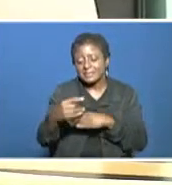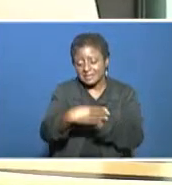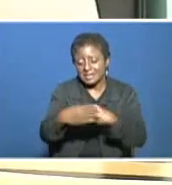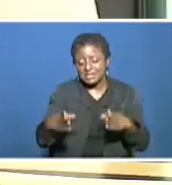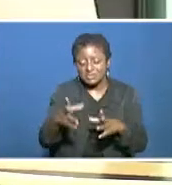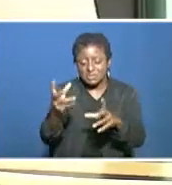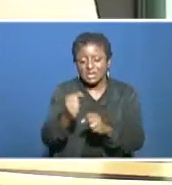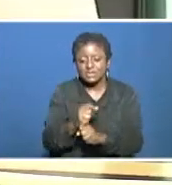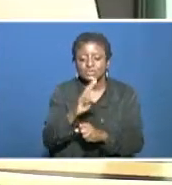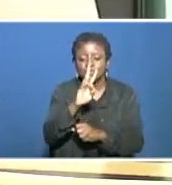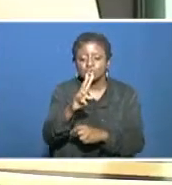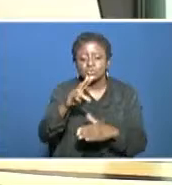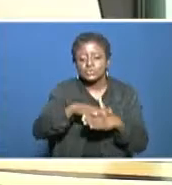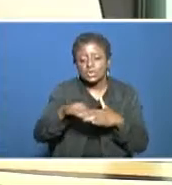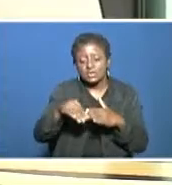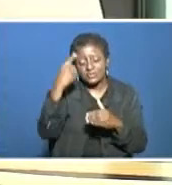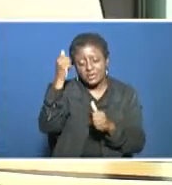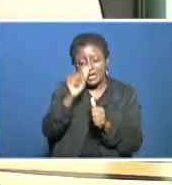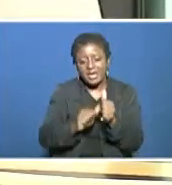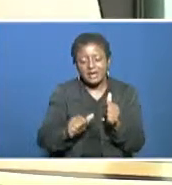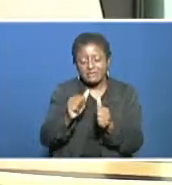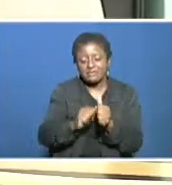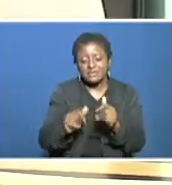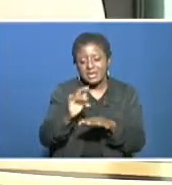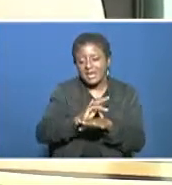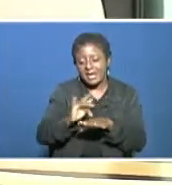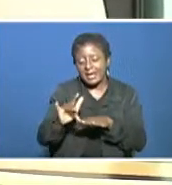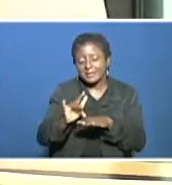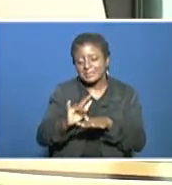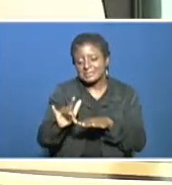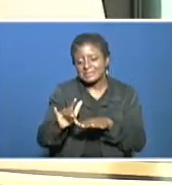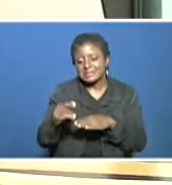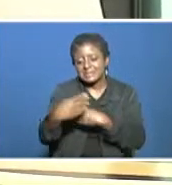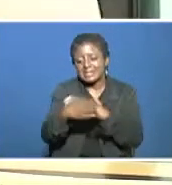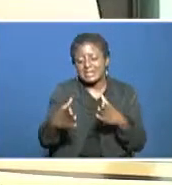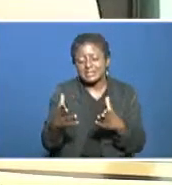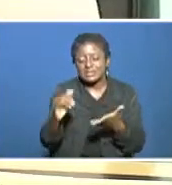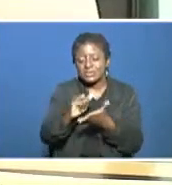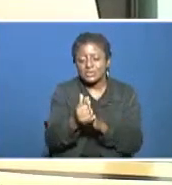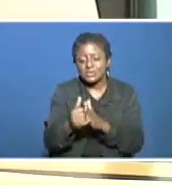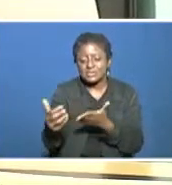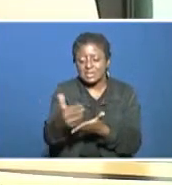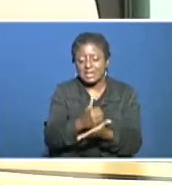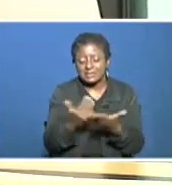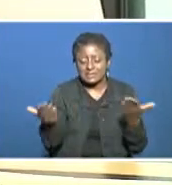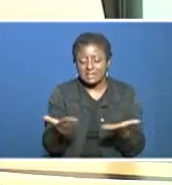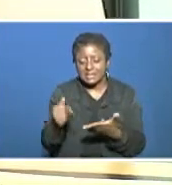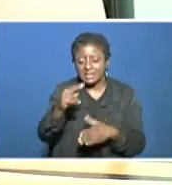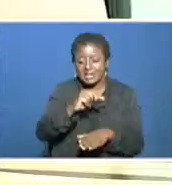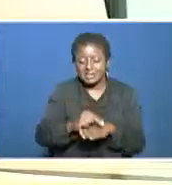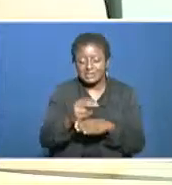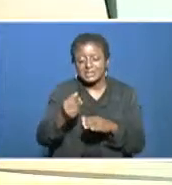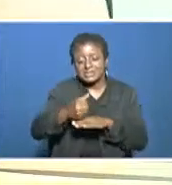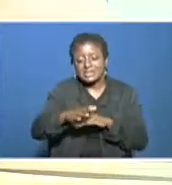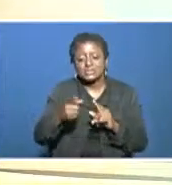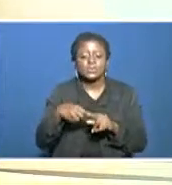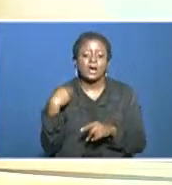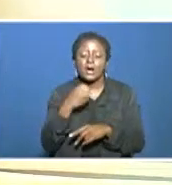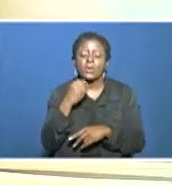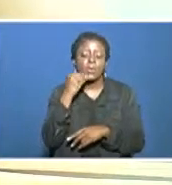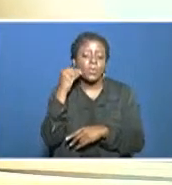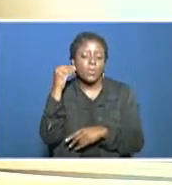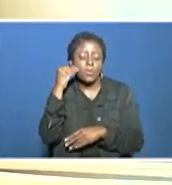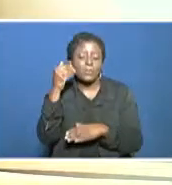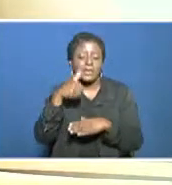empty case that you return. Those empty cases that are collected here in Nassau are then sent to our home or our base